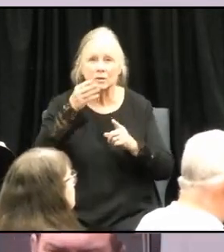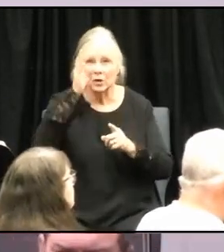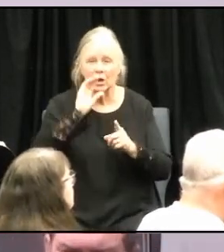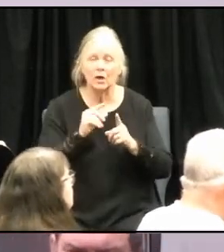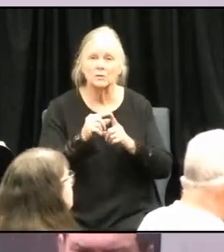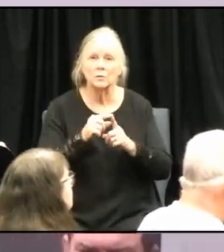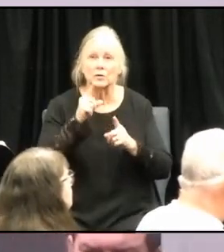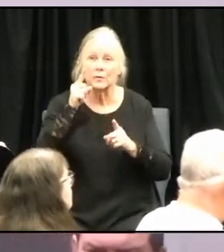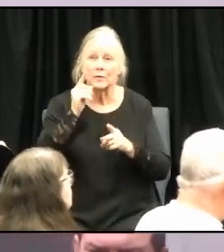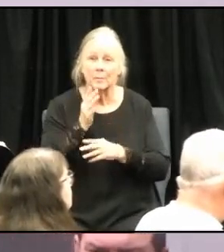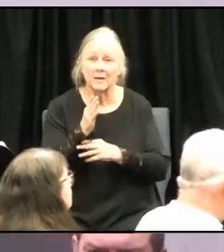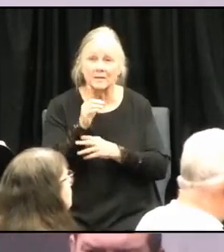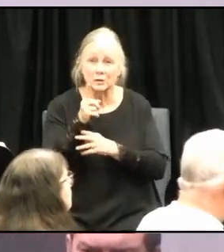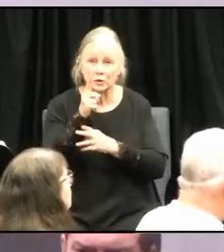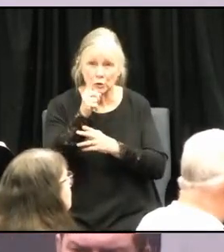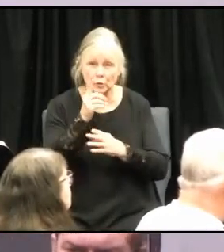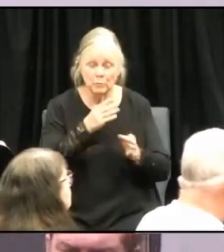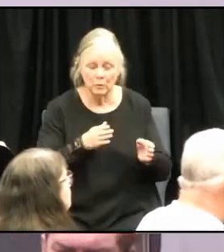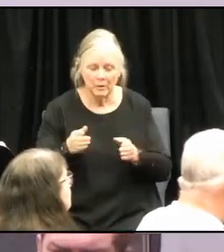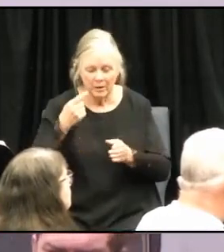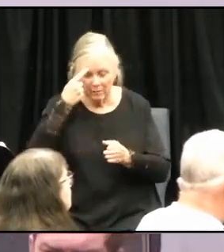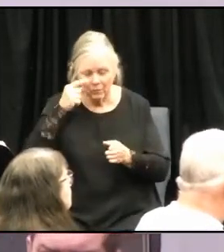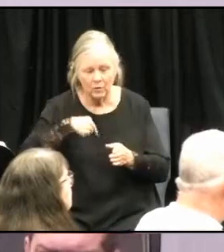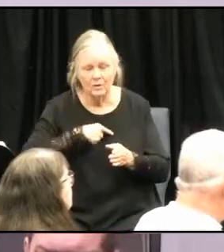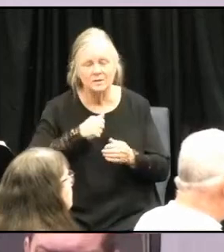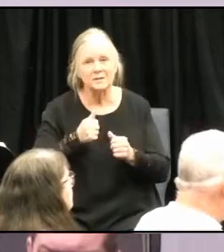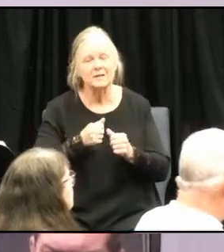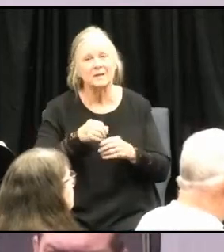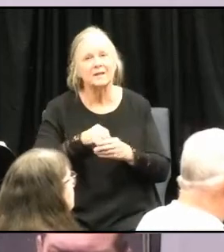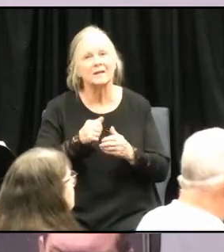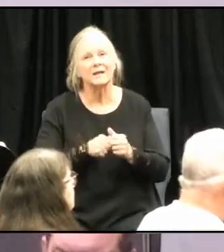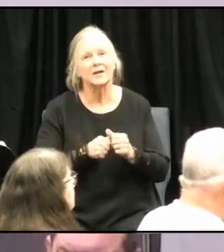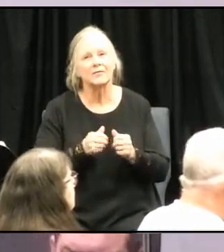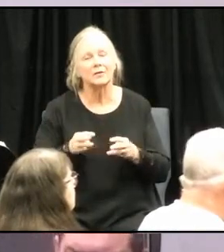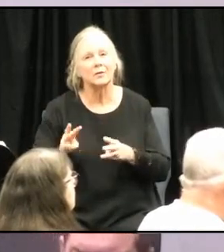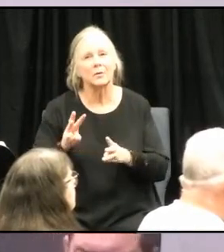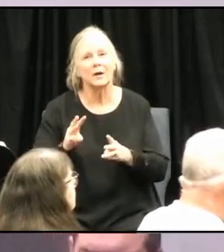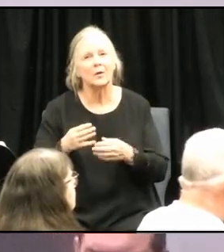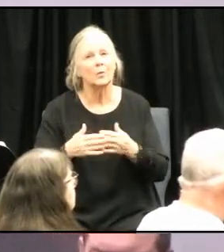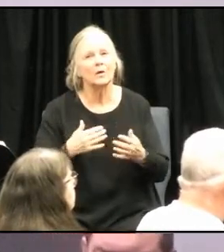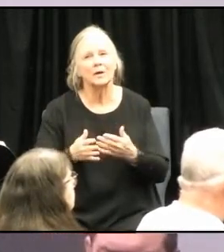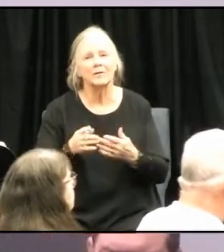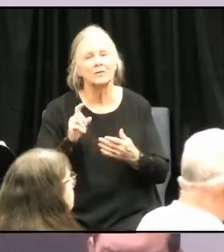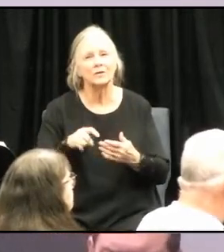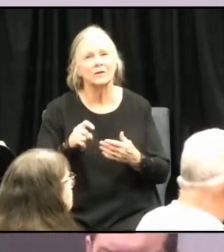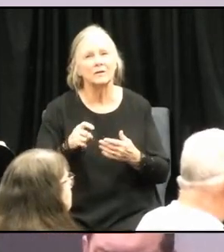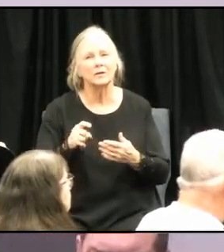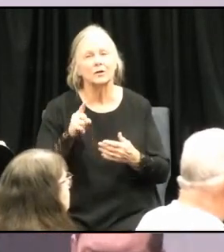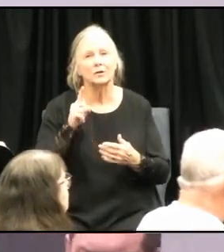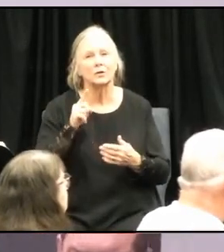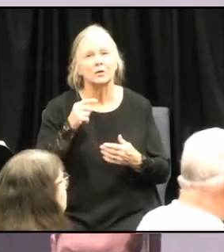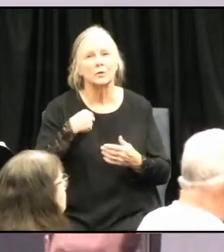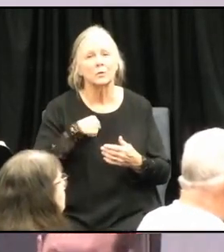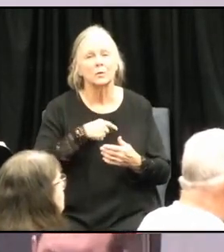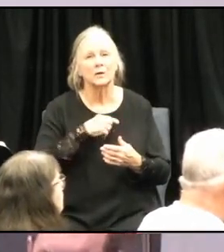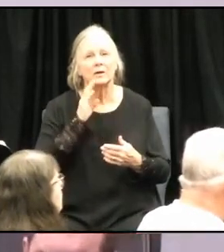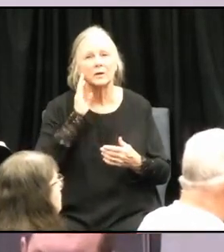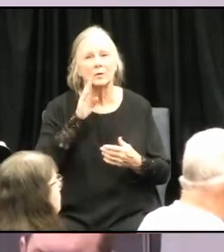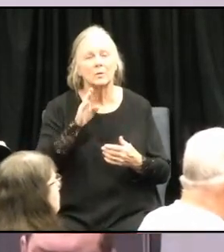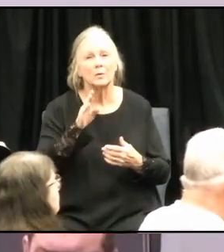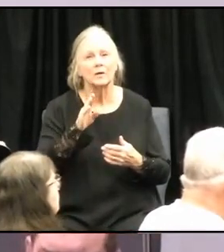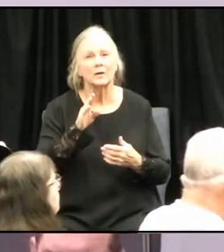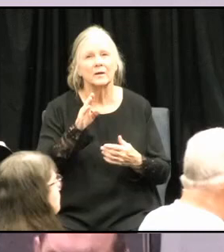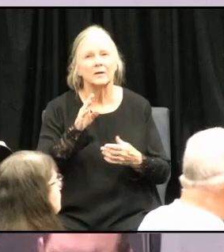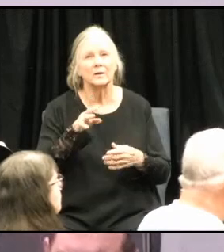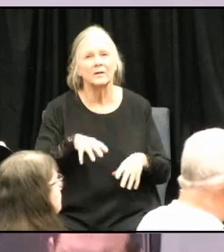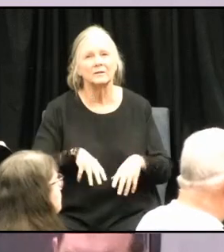us, in every way, whatever is needed, that we would, with confident